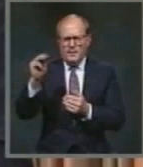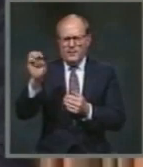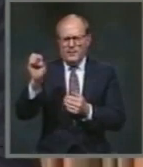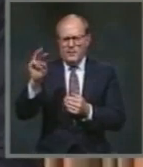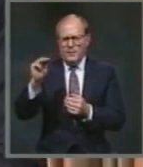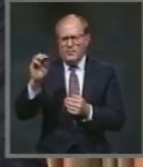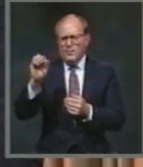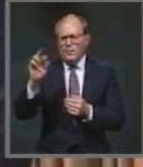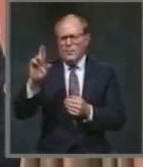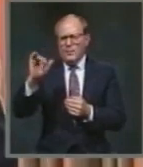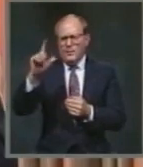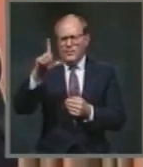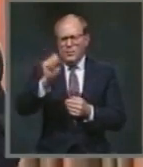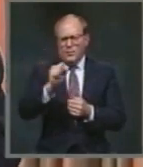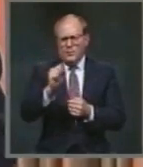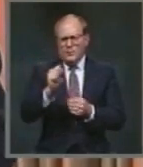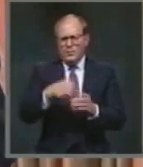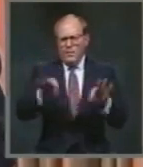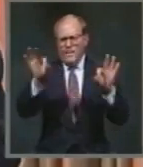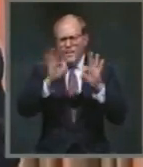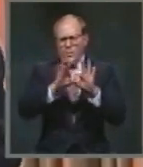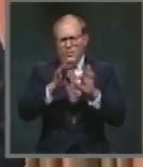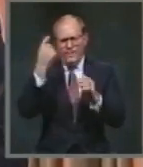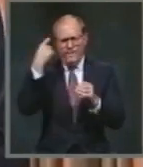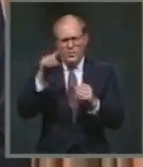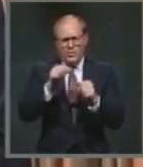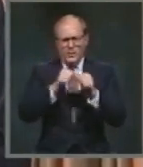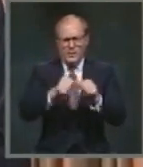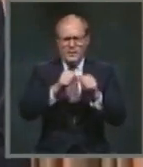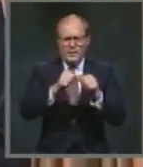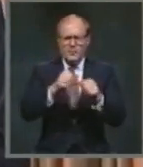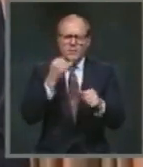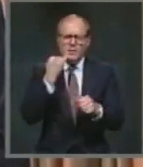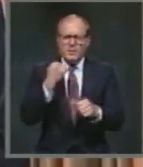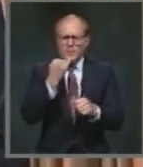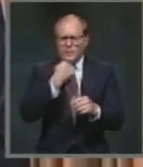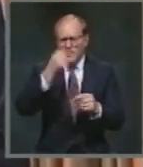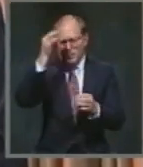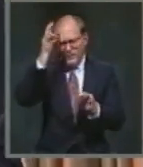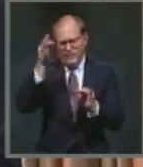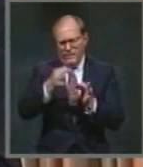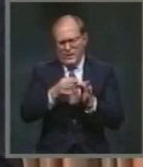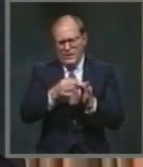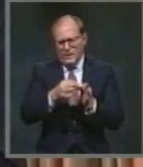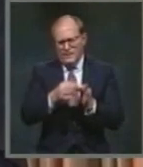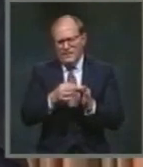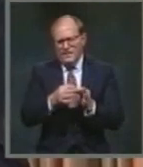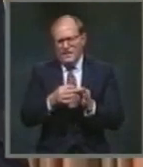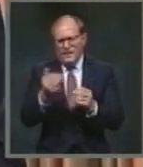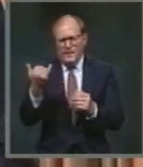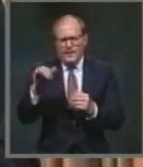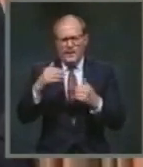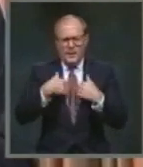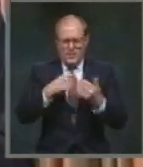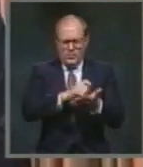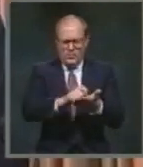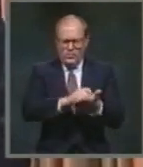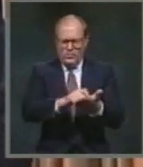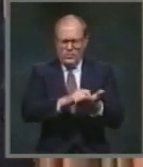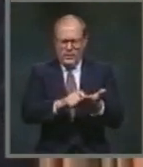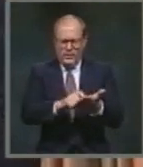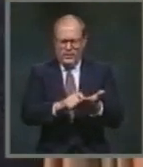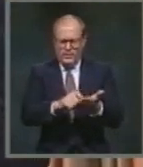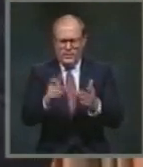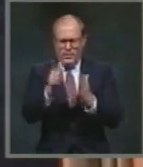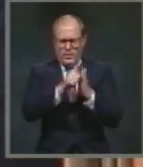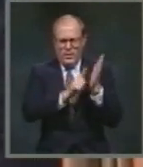important, even essential, to the continuance of Israel's faith. Not only did they have the written documents of the